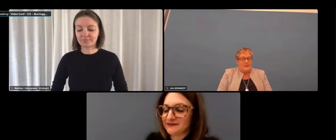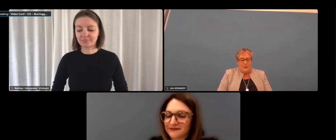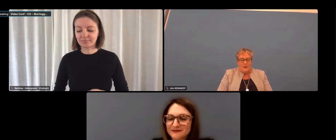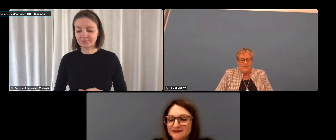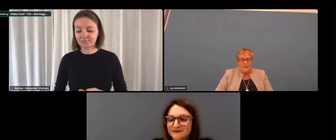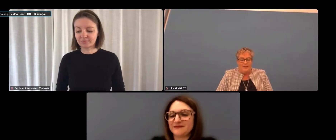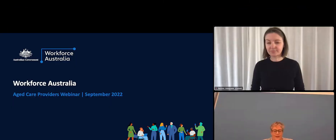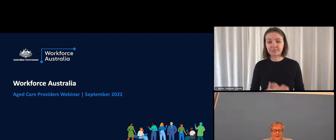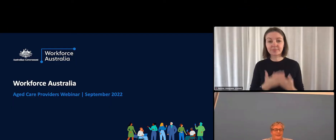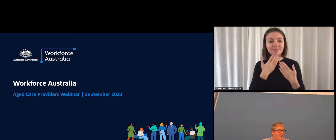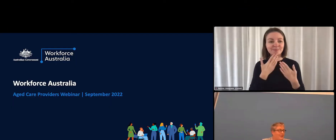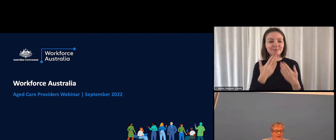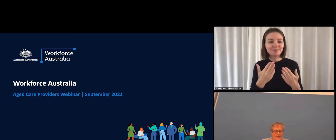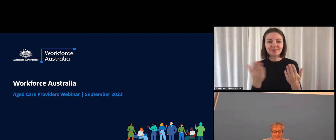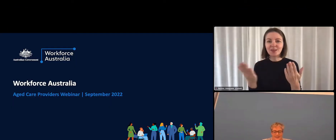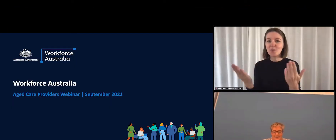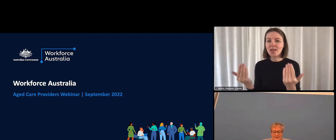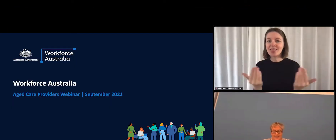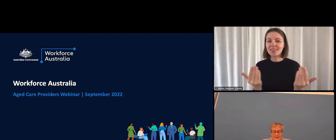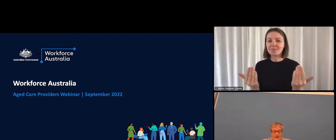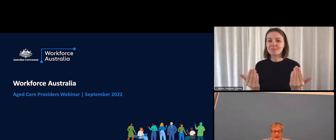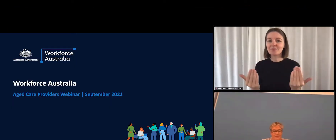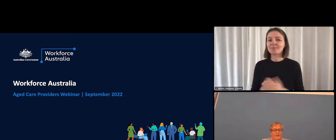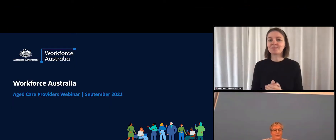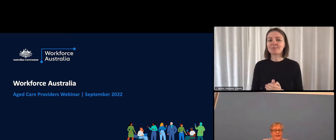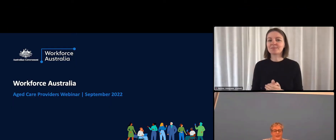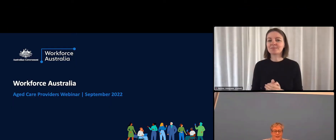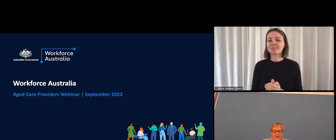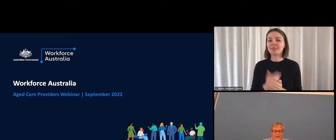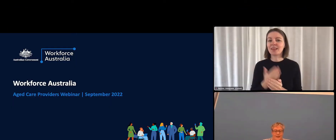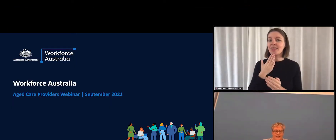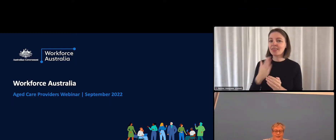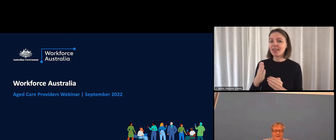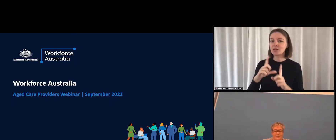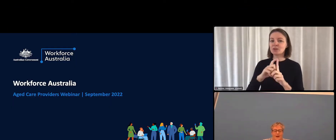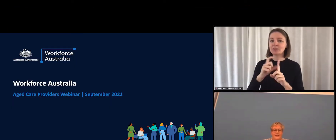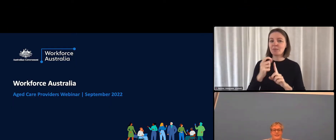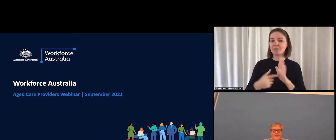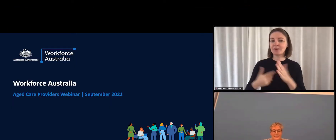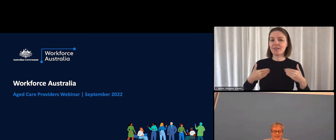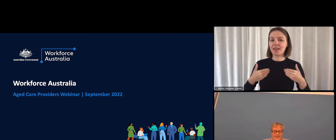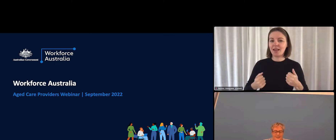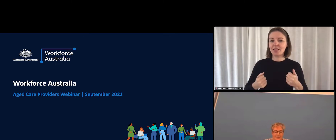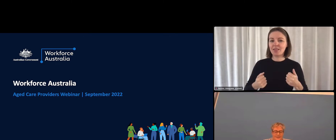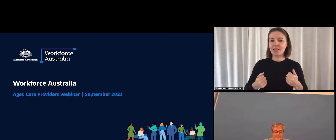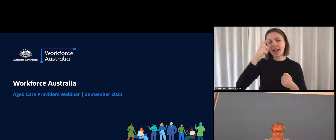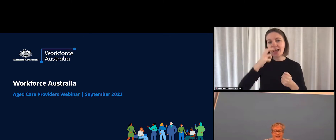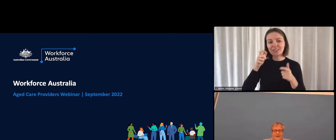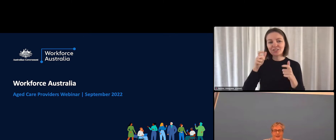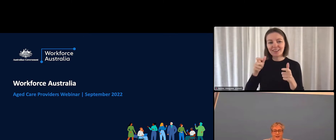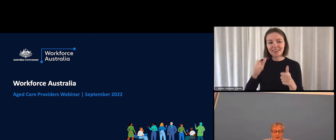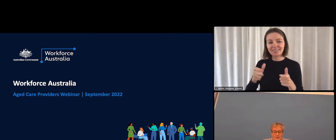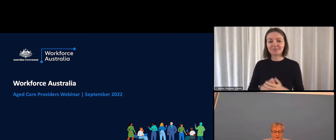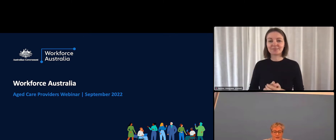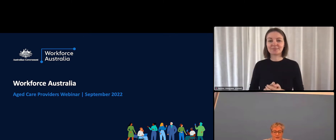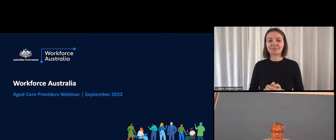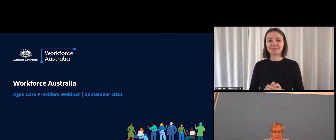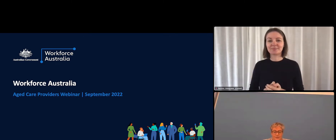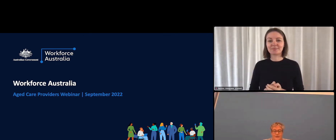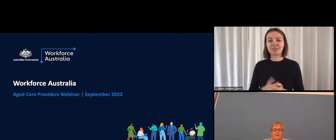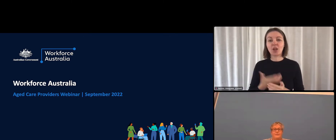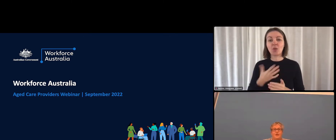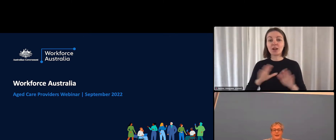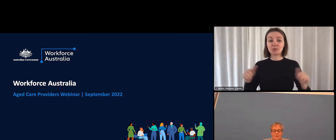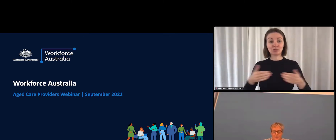Thanks very much. Welcome, everyone. thank you, Eliza and the Department of Health and Aged Care for hosting today's session. I'd like to